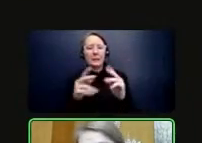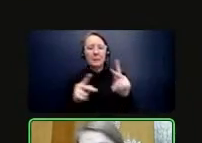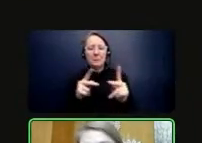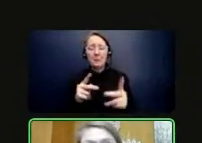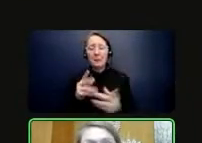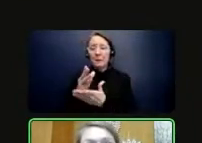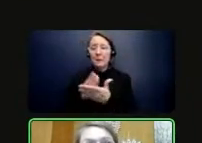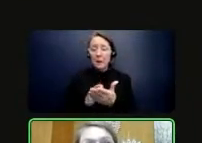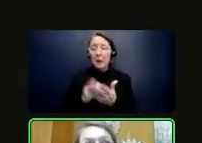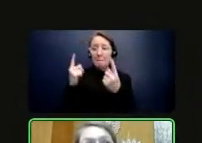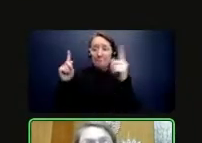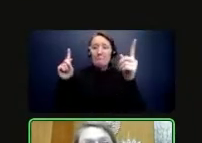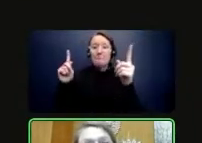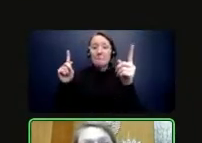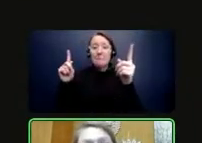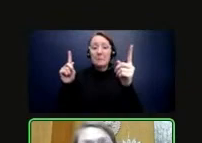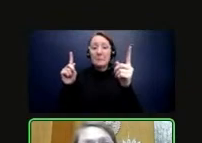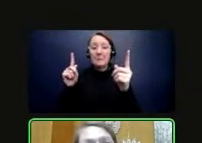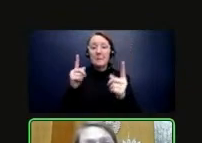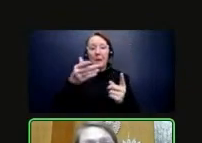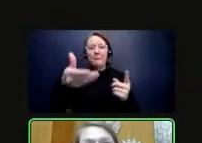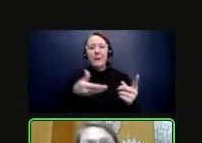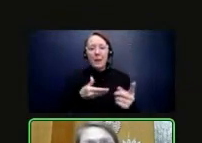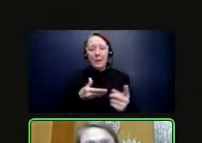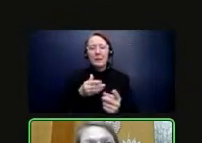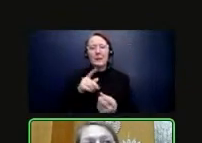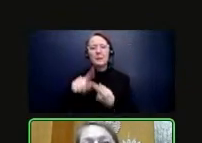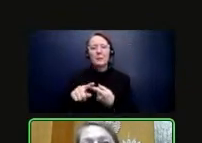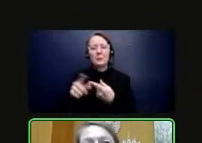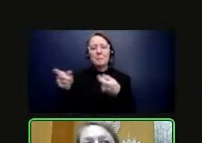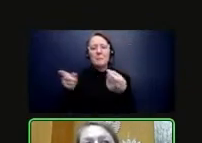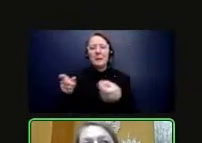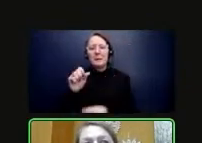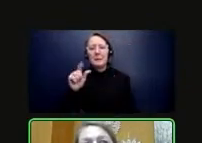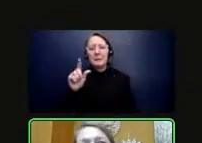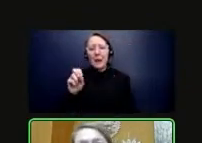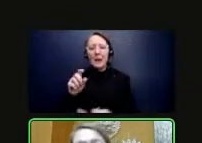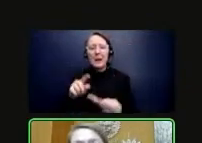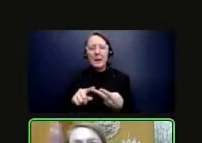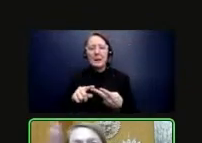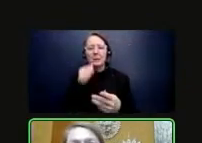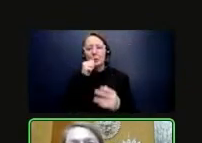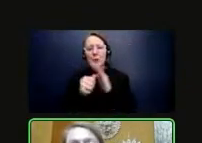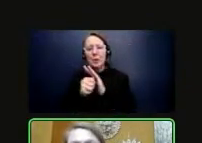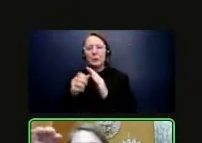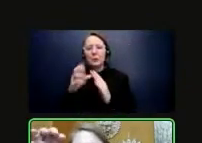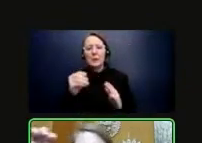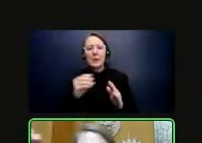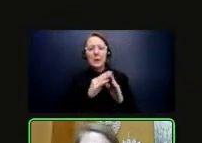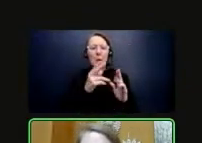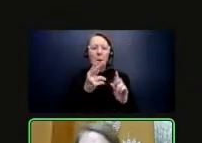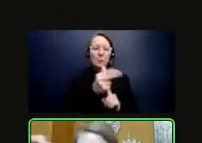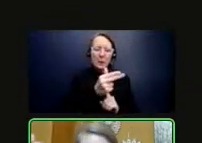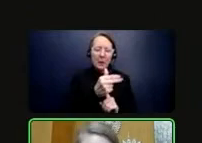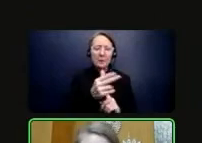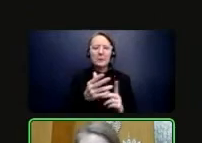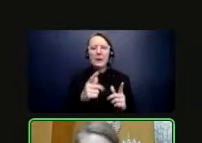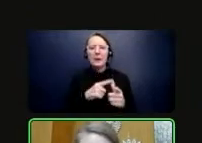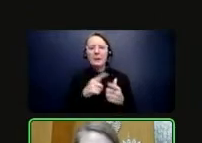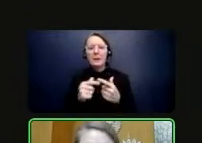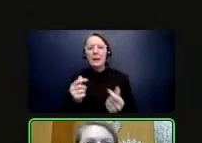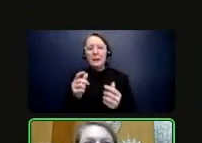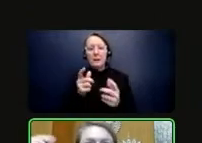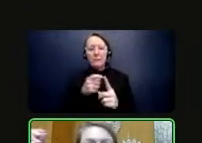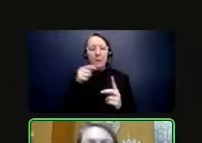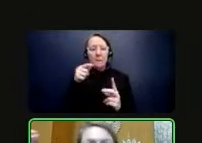will be successful inviting into managed sites, shelters, hotels, and then from there, can we get people